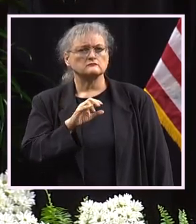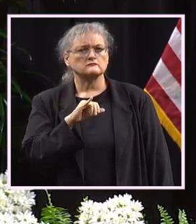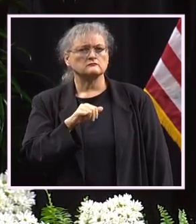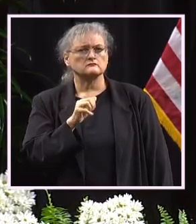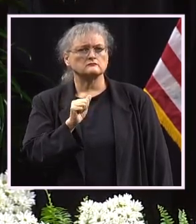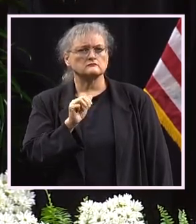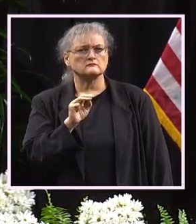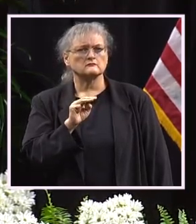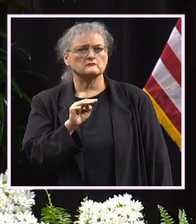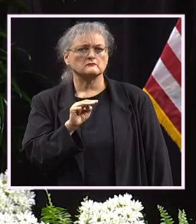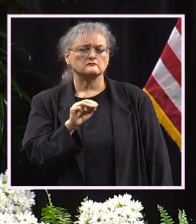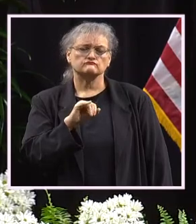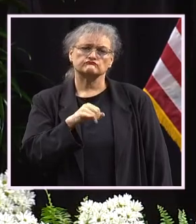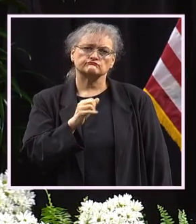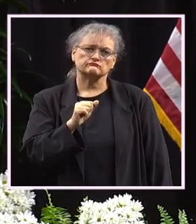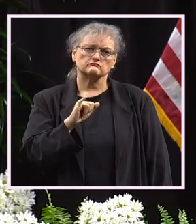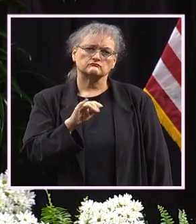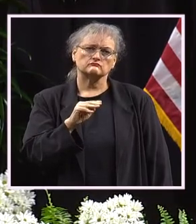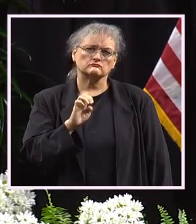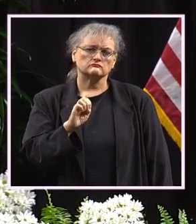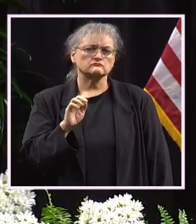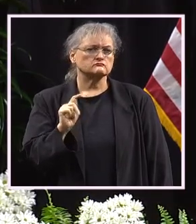Jamie S. Torres, cum laude.